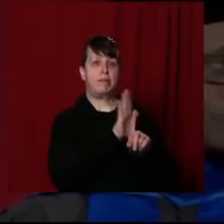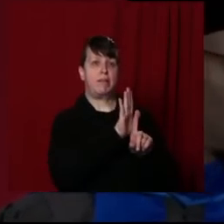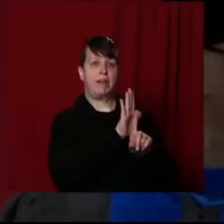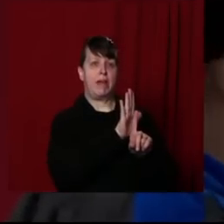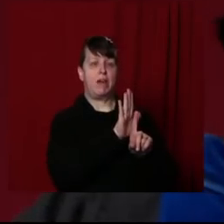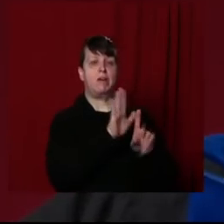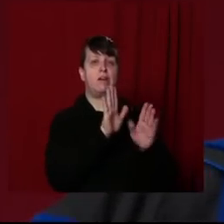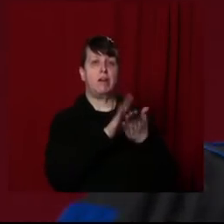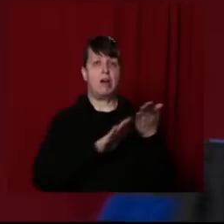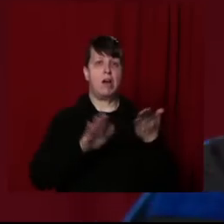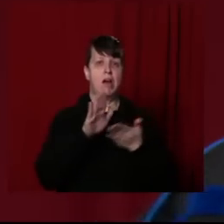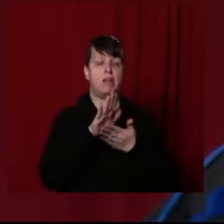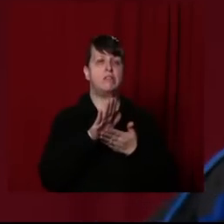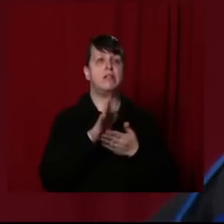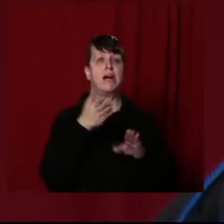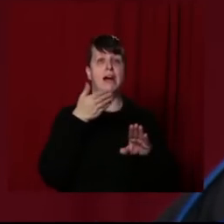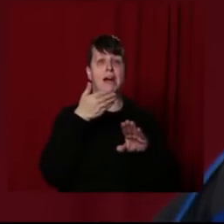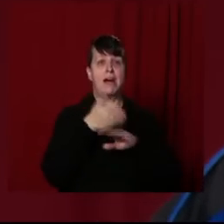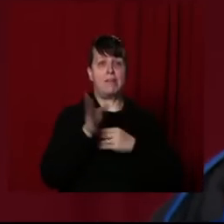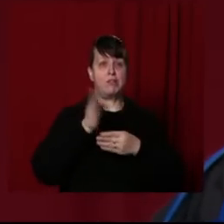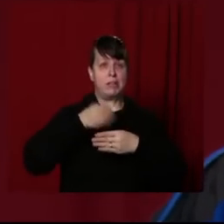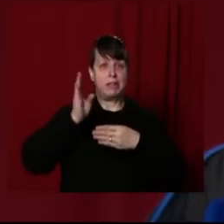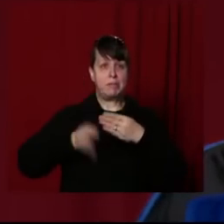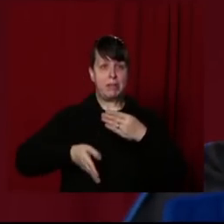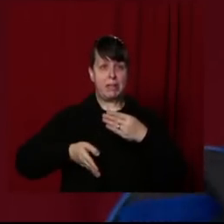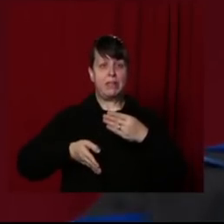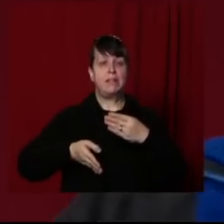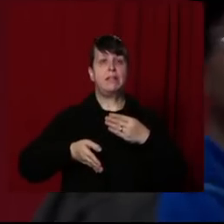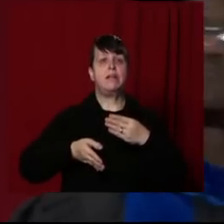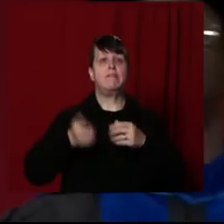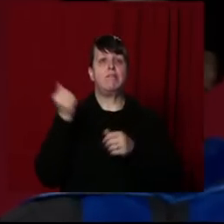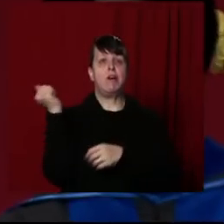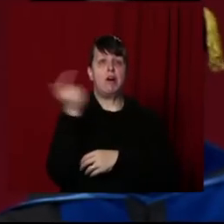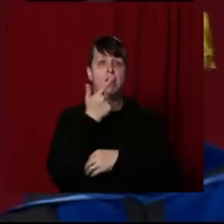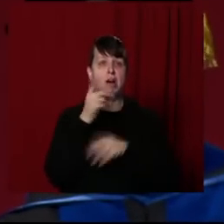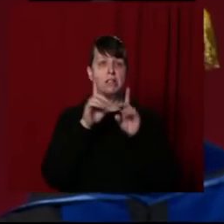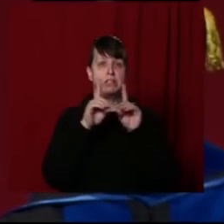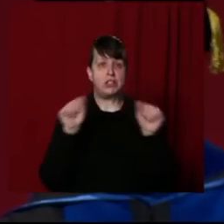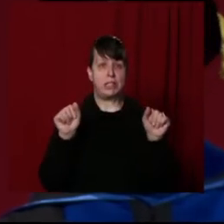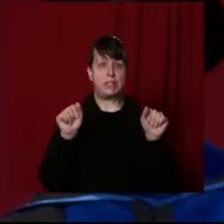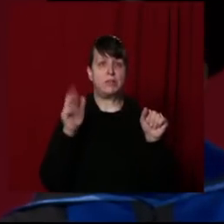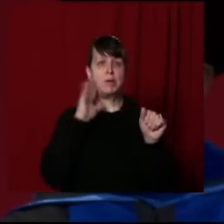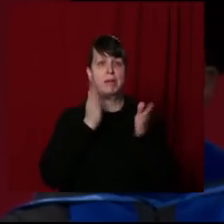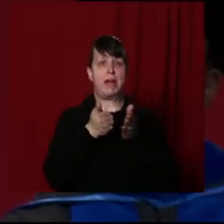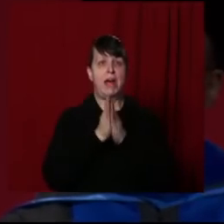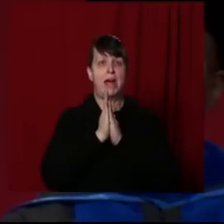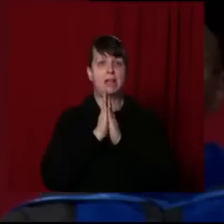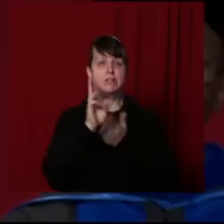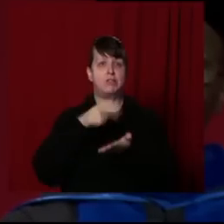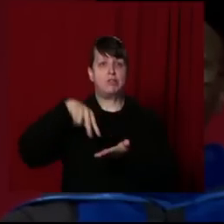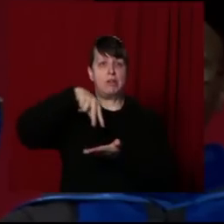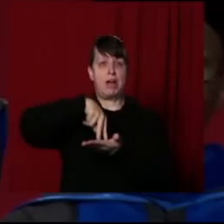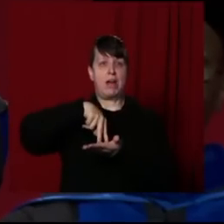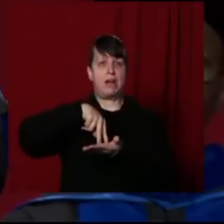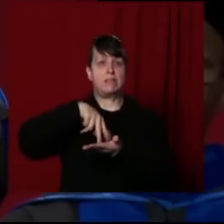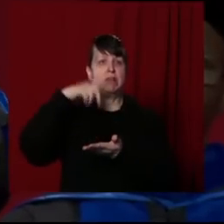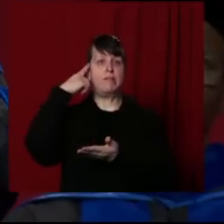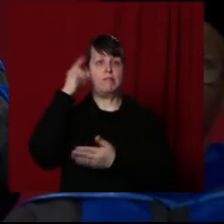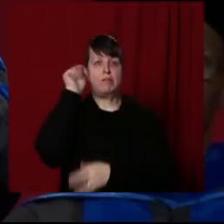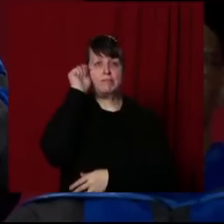school. After this is completed, candidates for all degrees will be asked to rise for the conferring of the